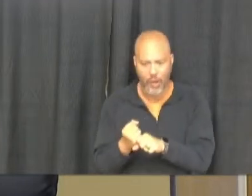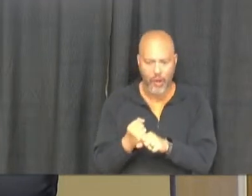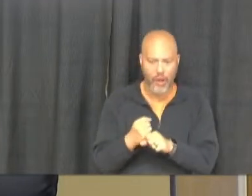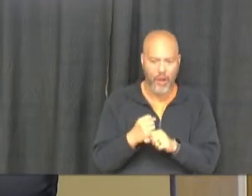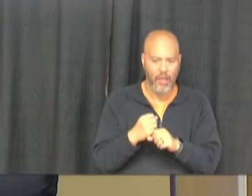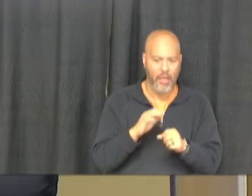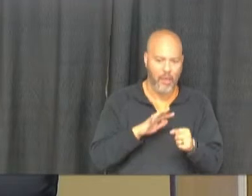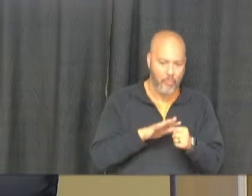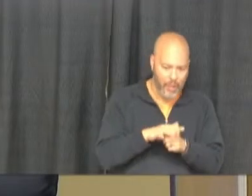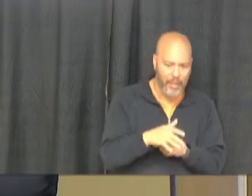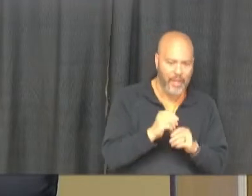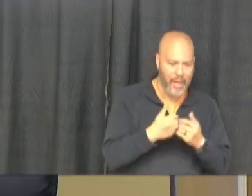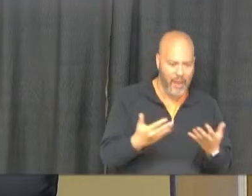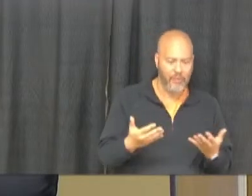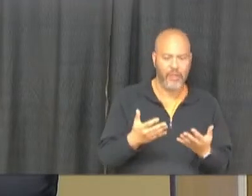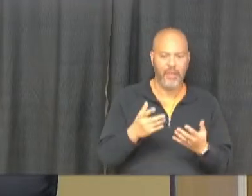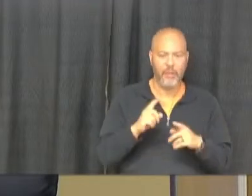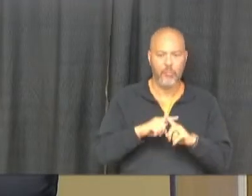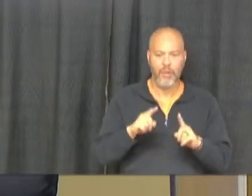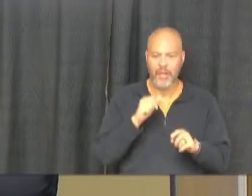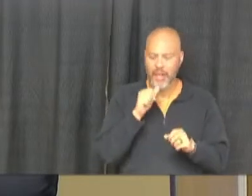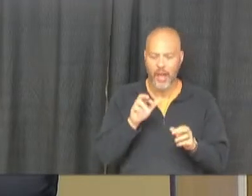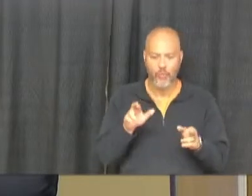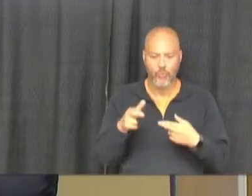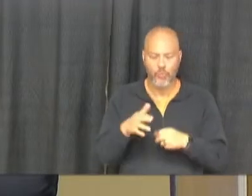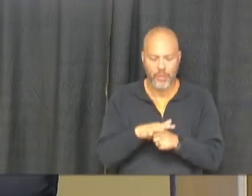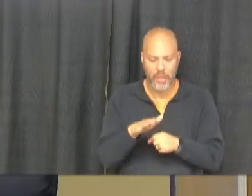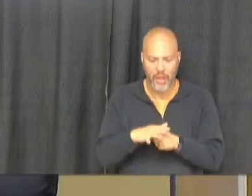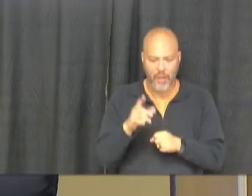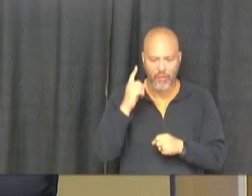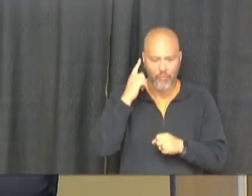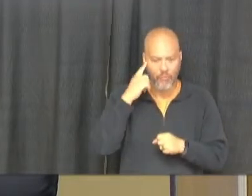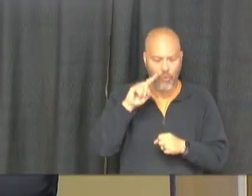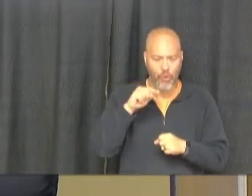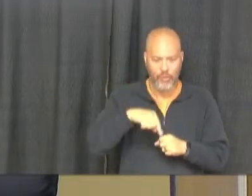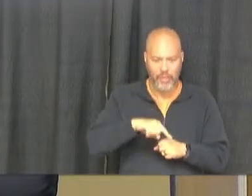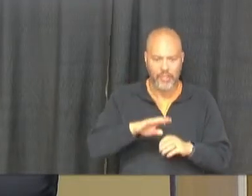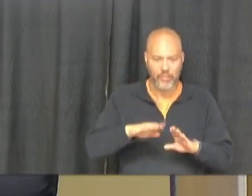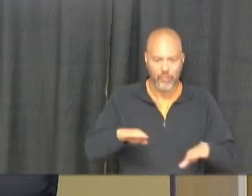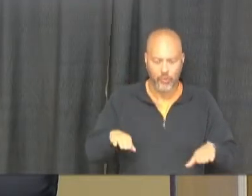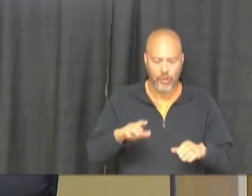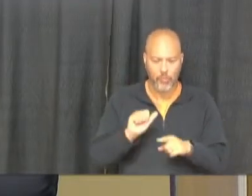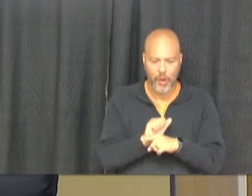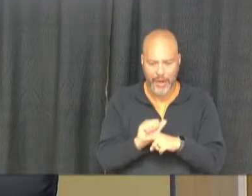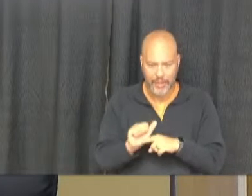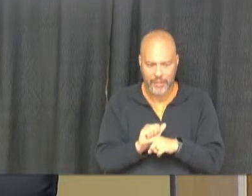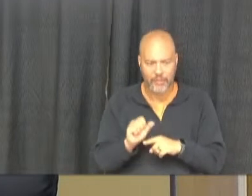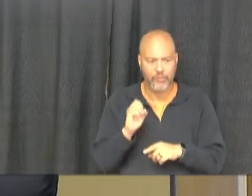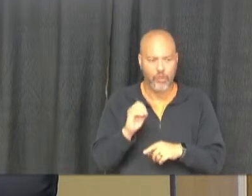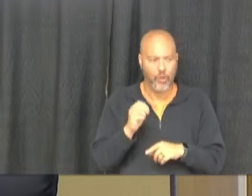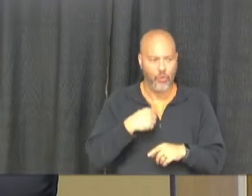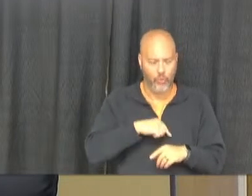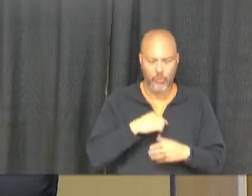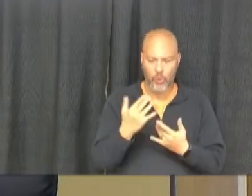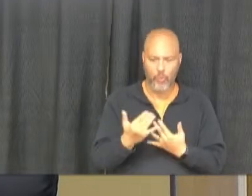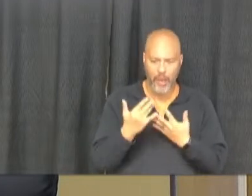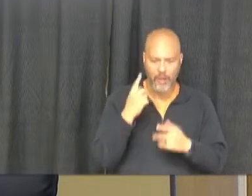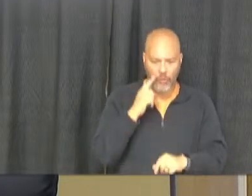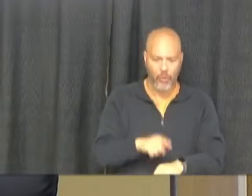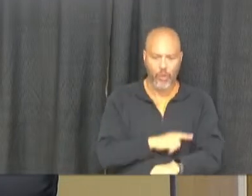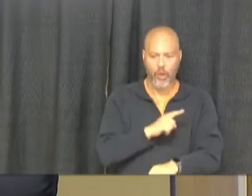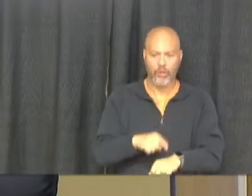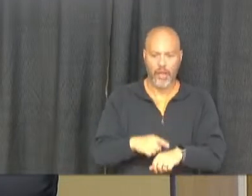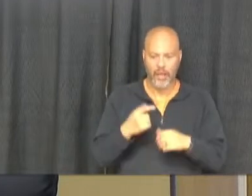of everything, but there is not room enough for these children to practice. And so we've been waiting for a long